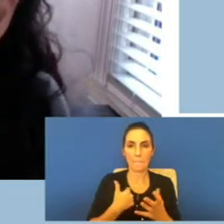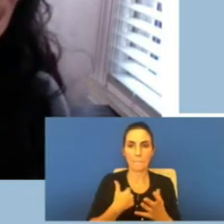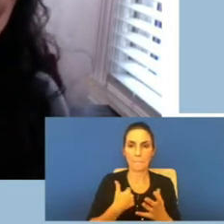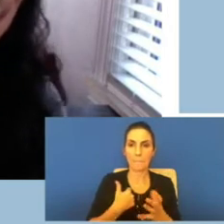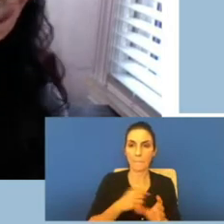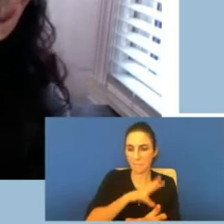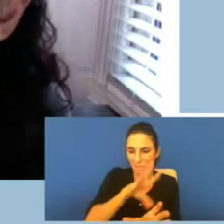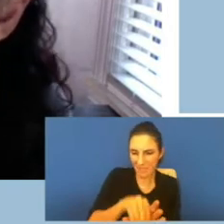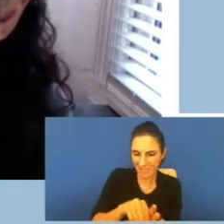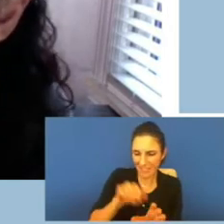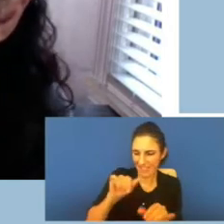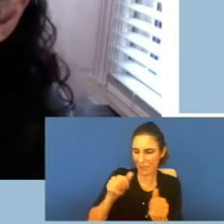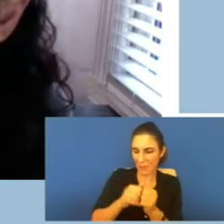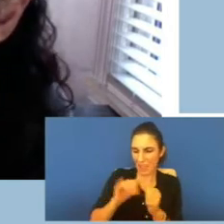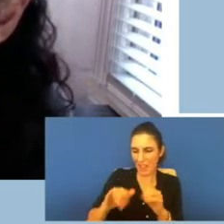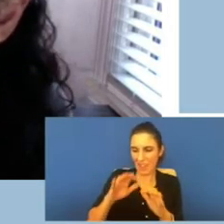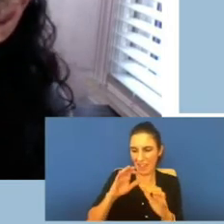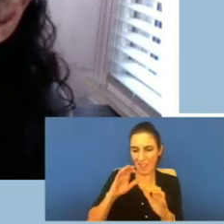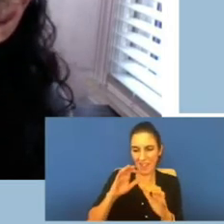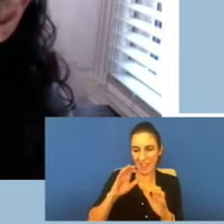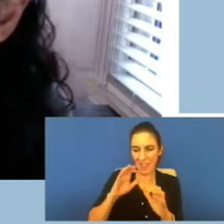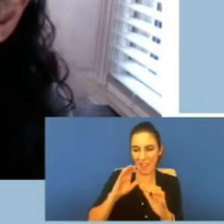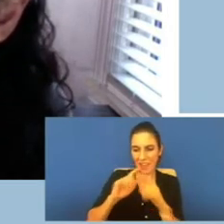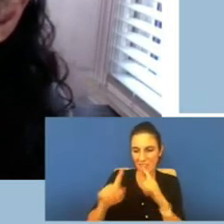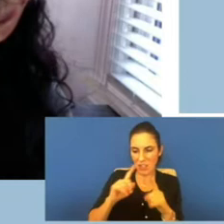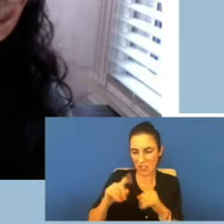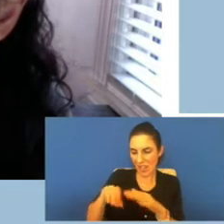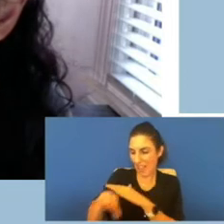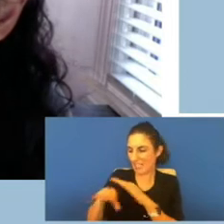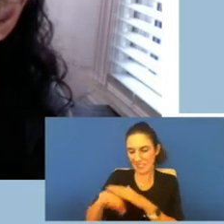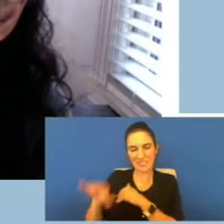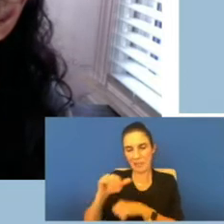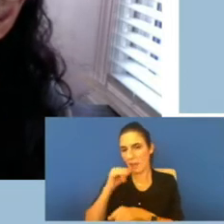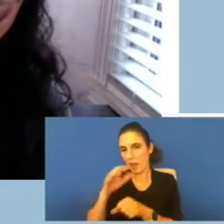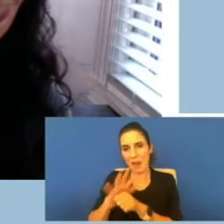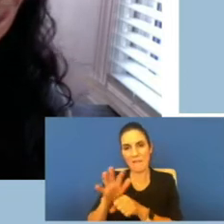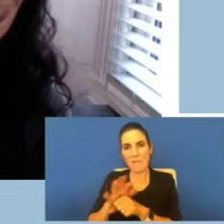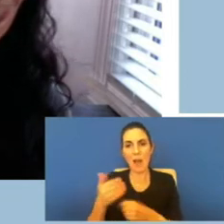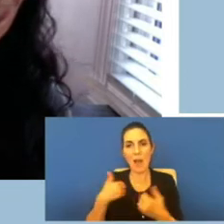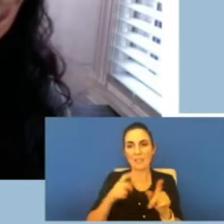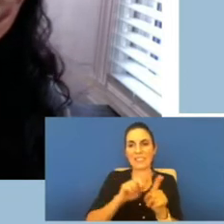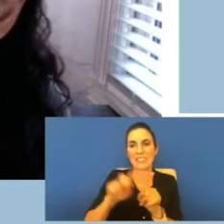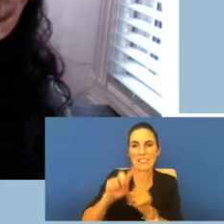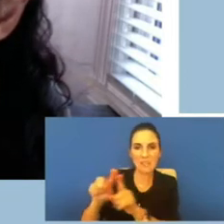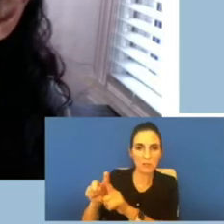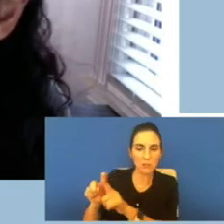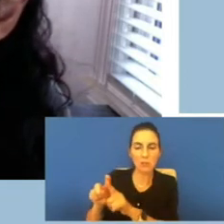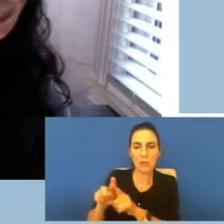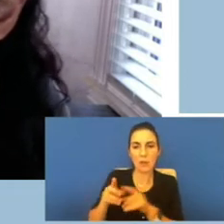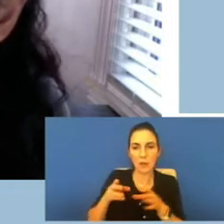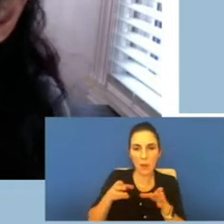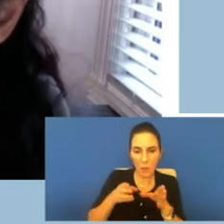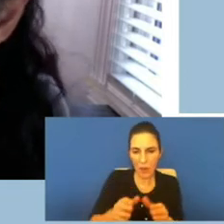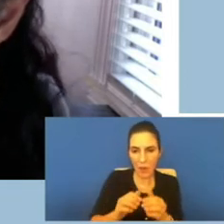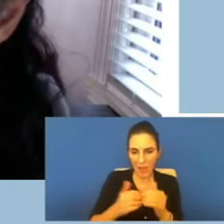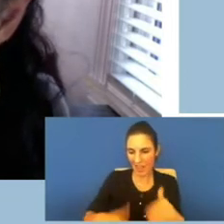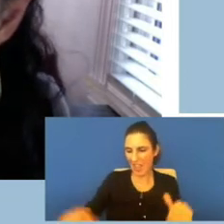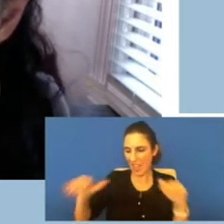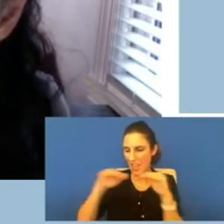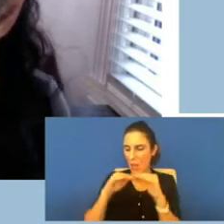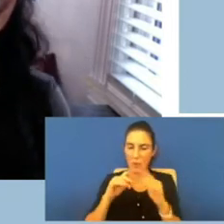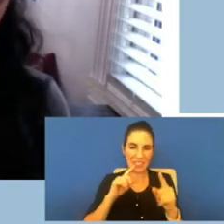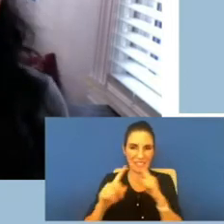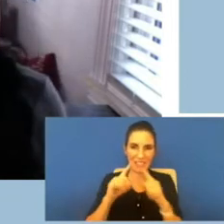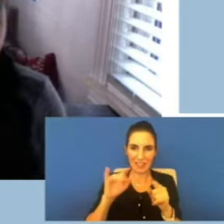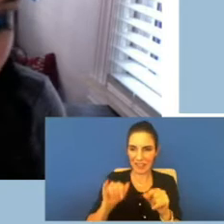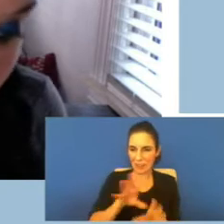being insufficient is that I think there are ways in which our equity discourses have participated in the